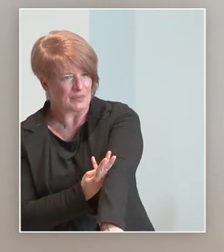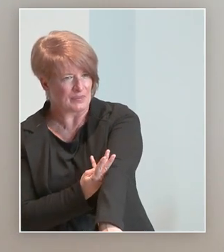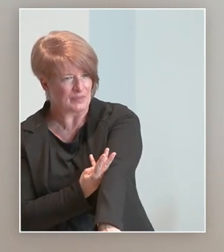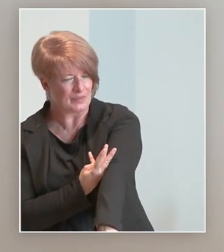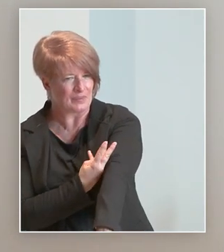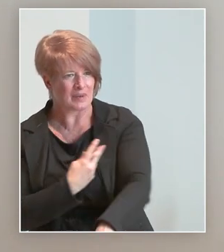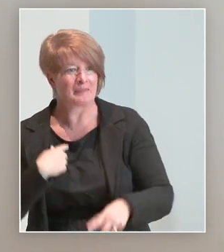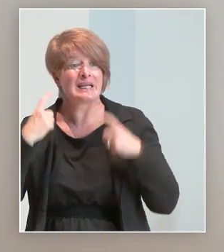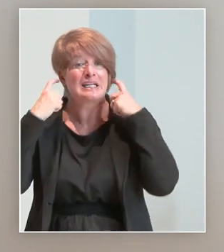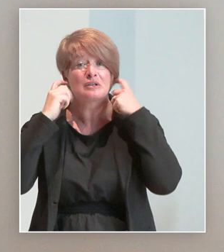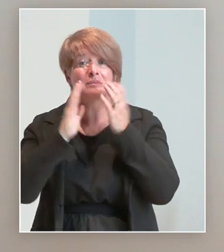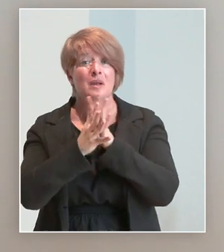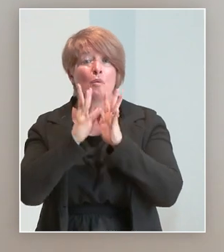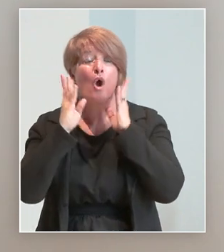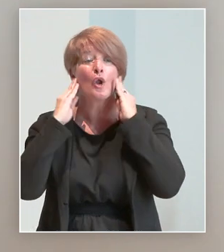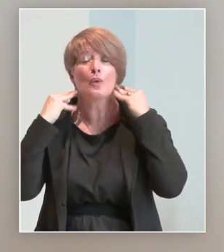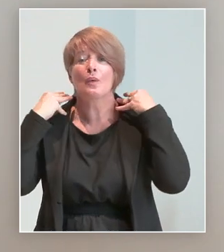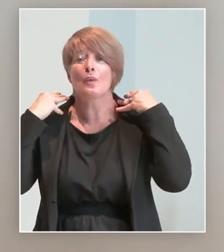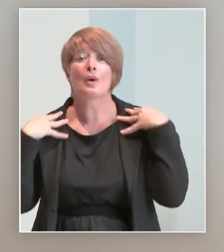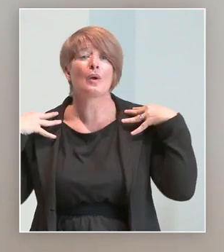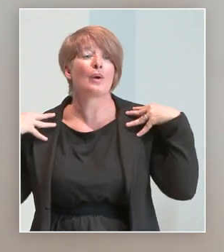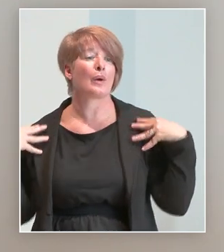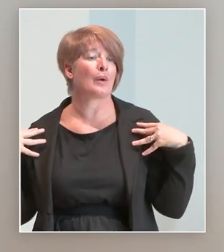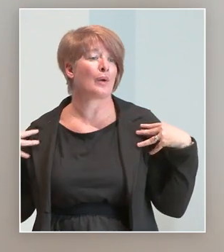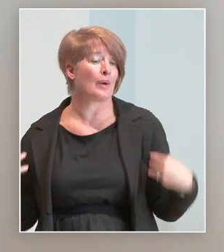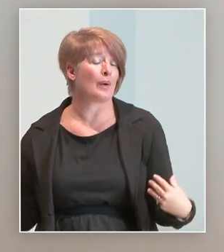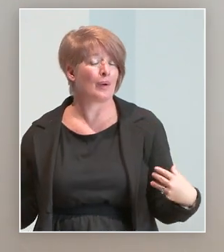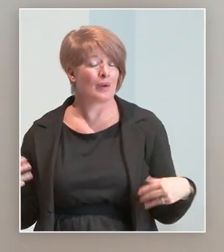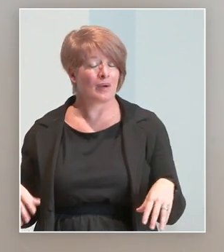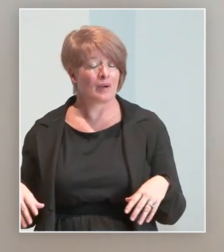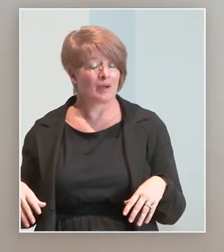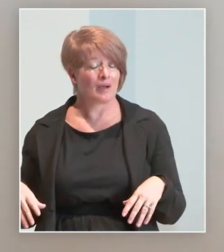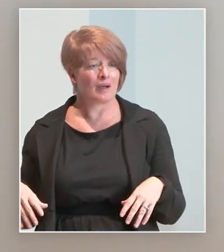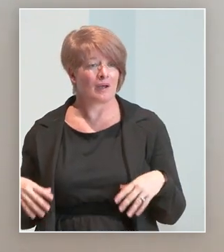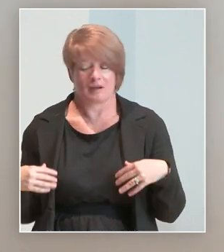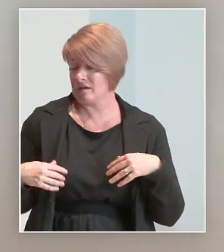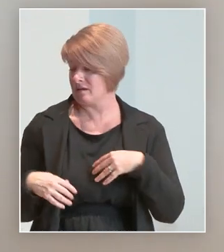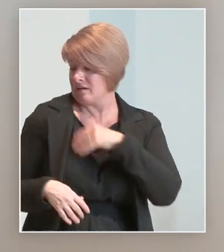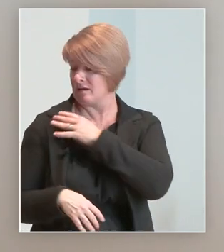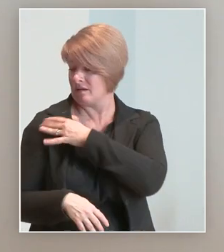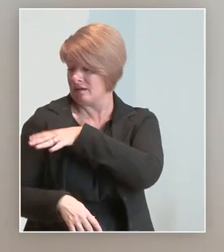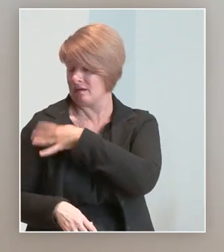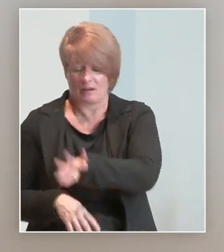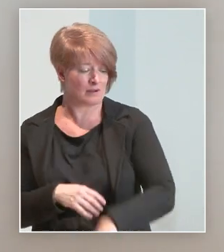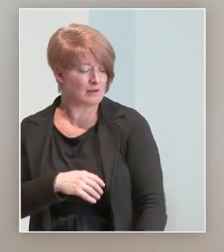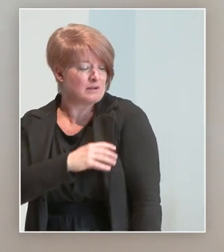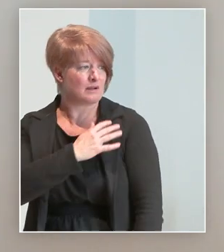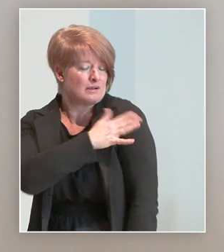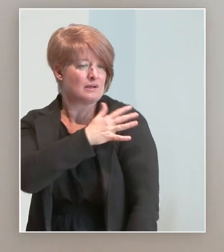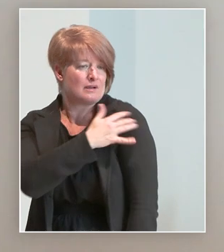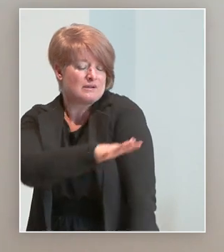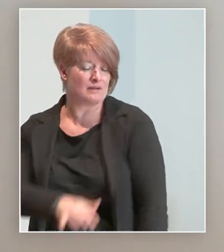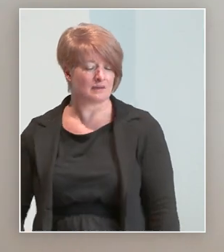My earrings turned back to water and trickled down my shoulders. I shrugged the drops off my beautiful